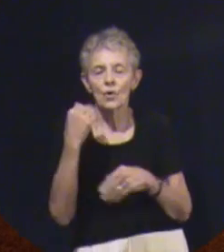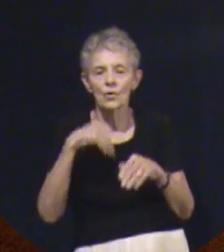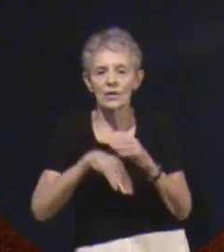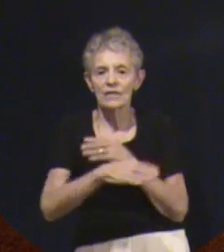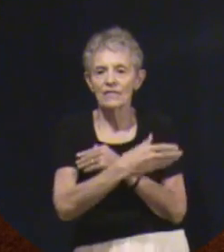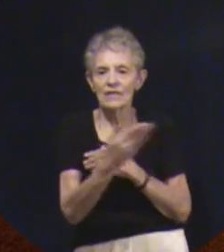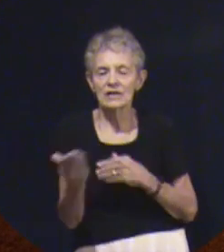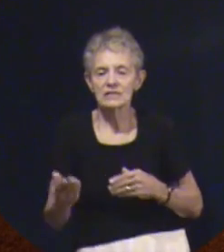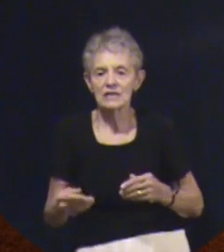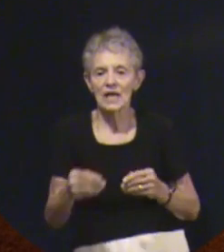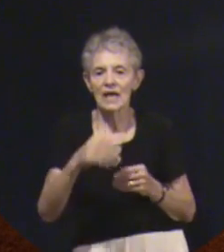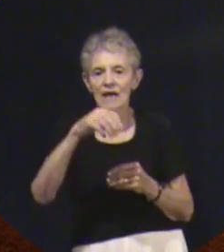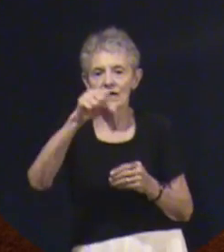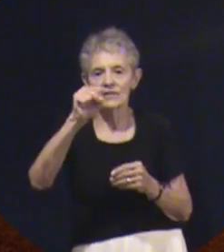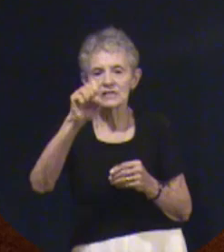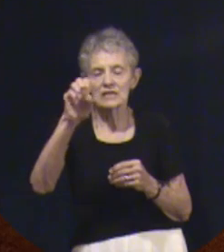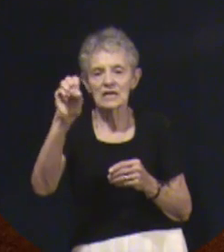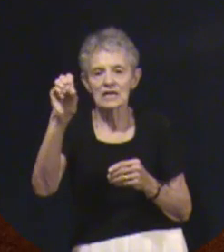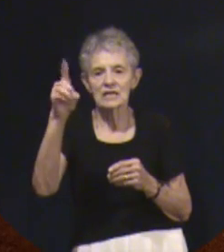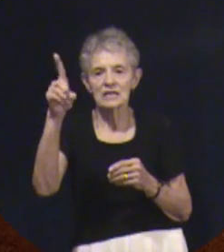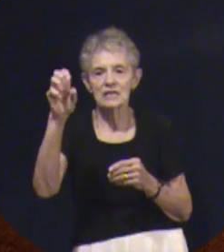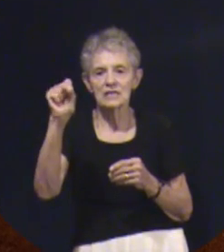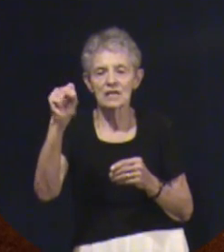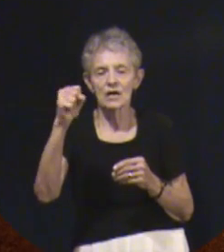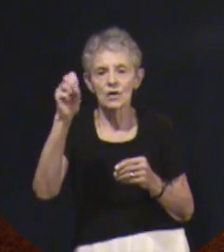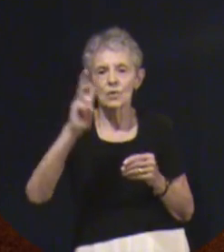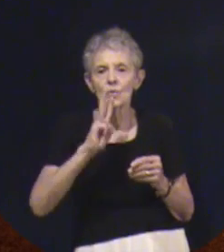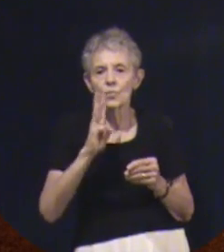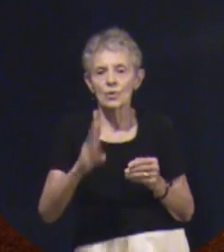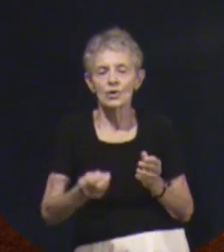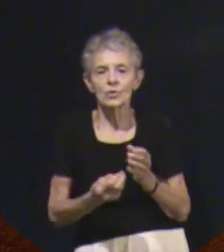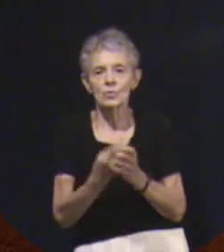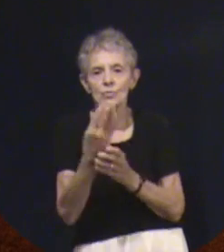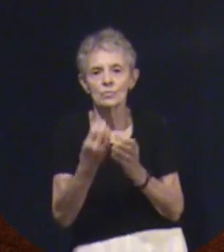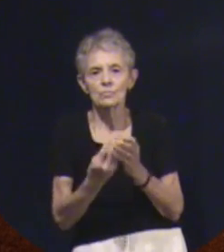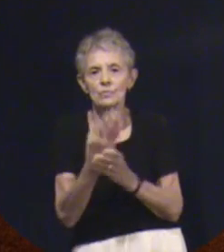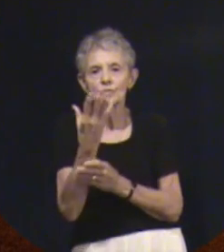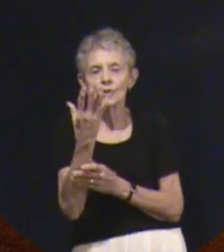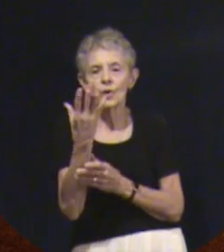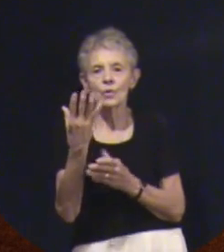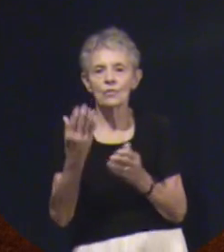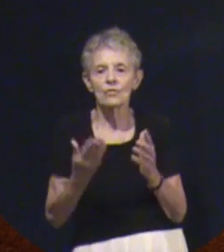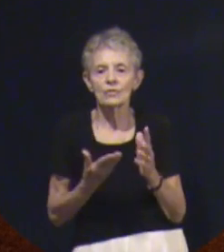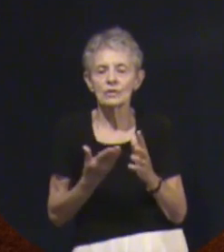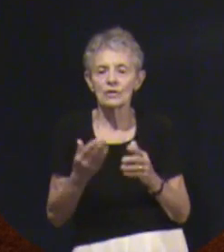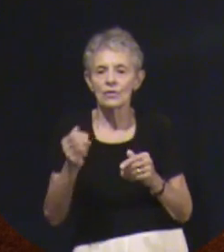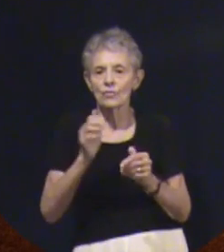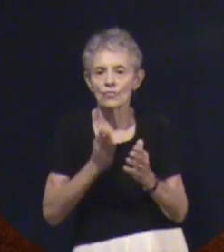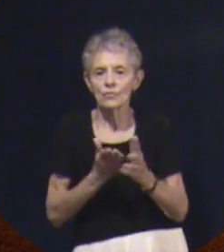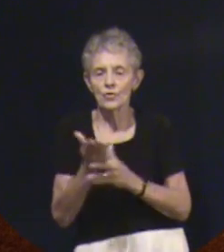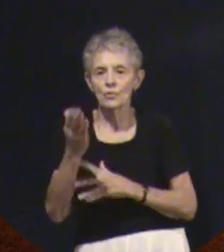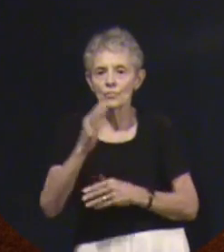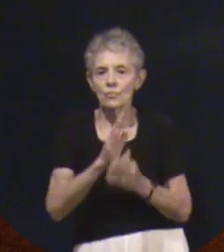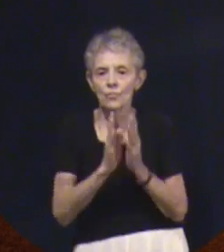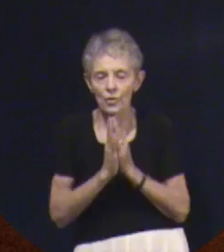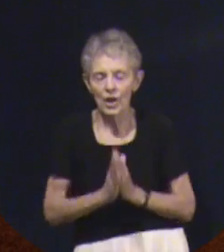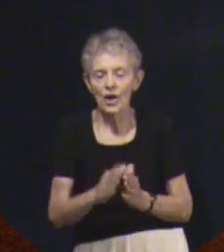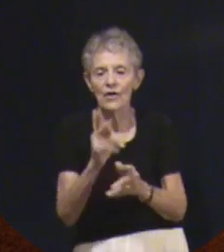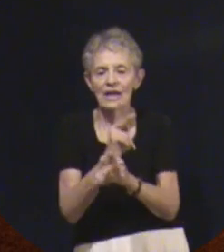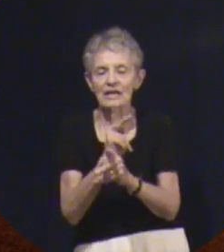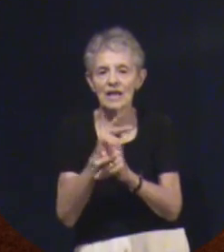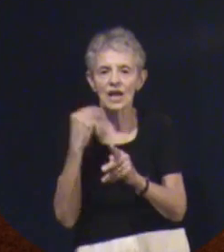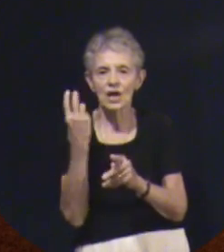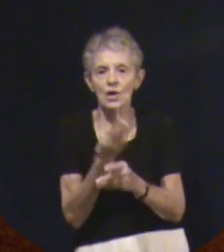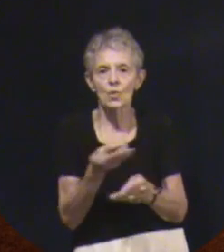and that the seeds of awareness they plant will grow to maturity through prayer and care, we pray to the